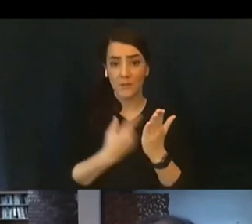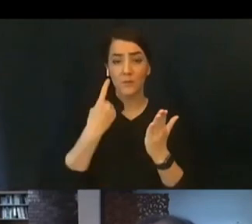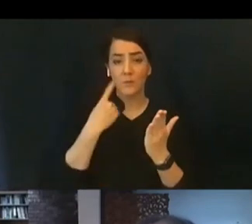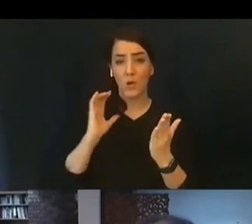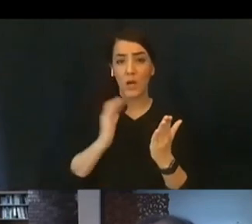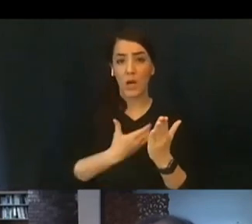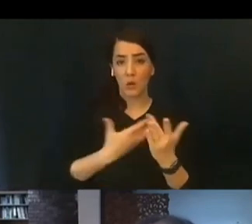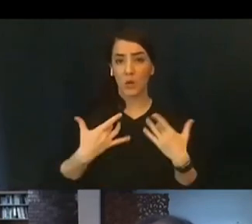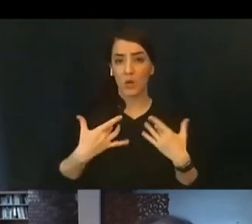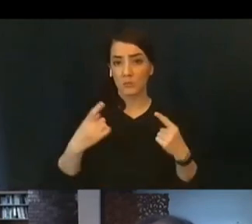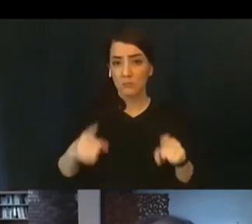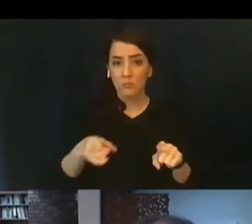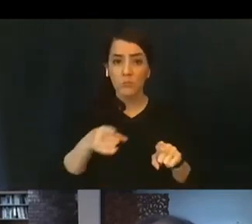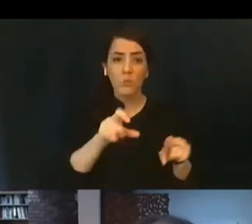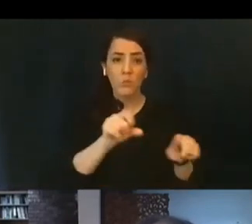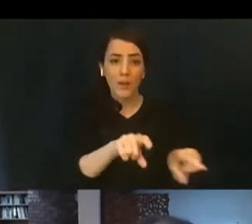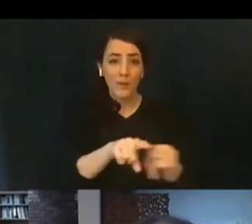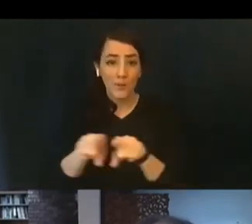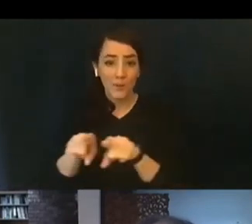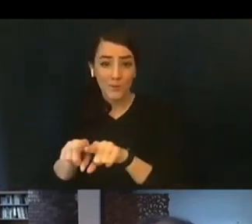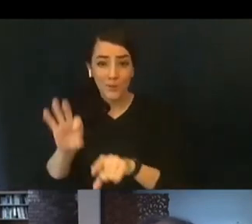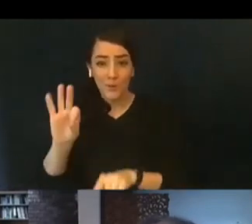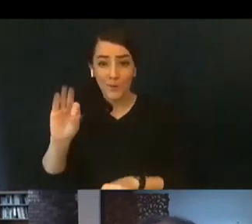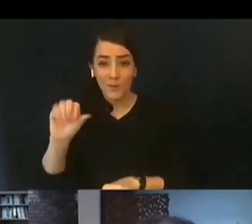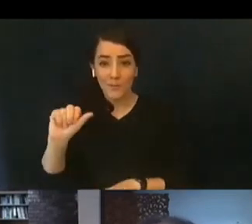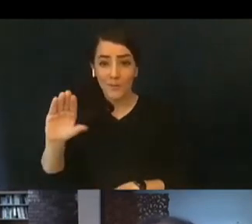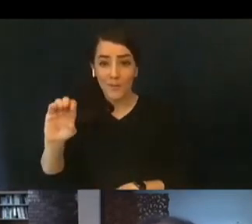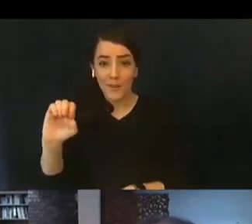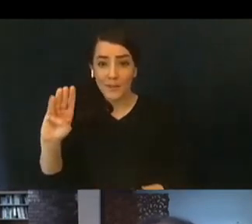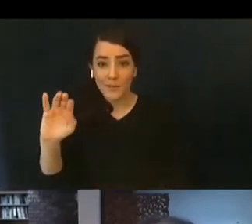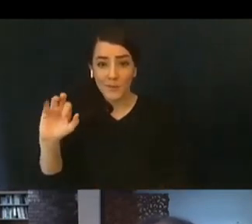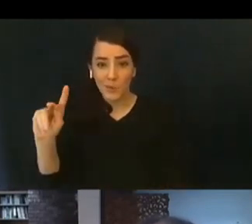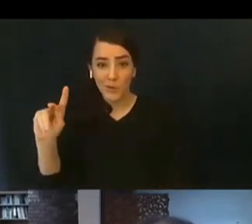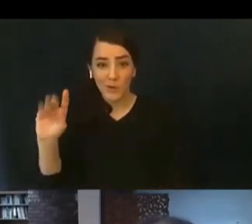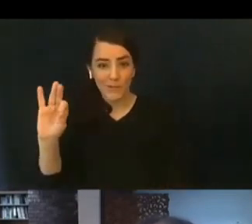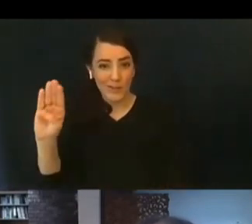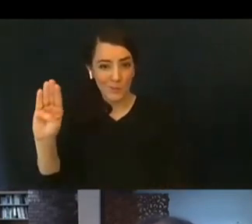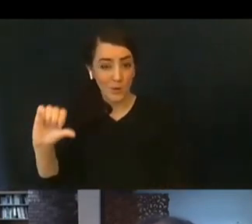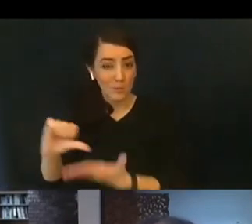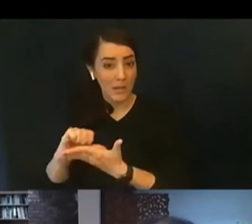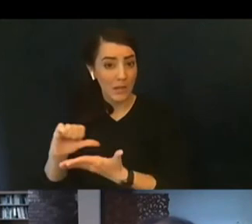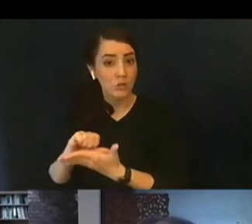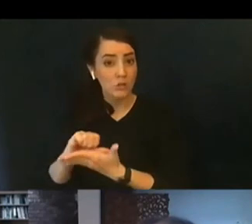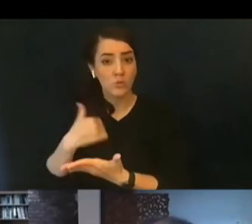where we post all of our events. Also, I have to, um,